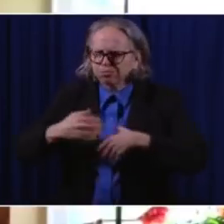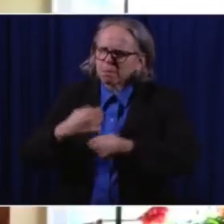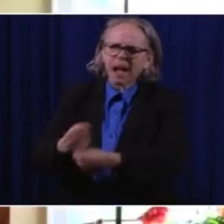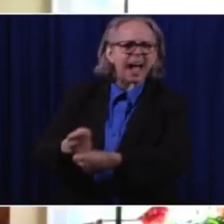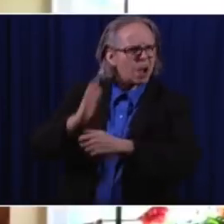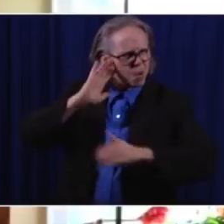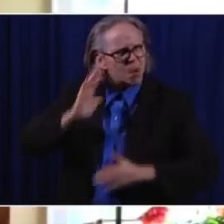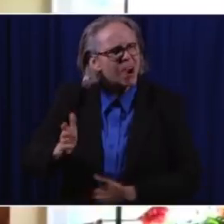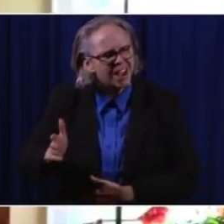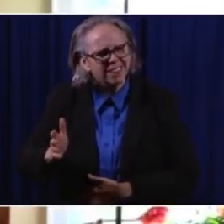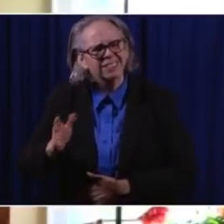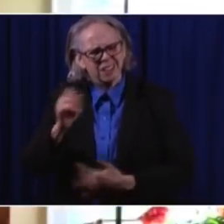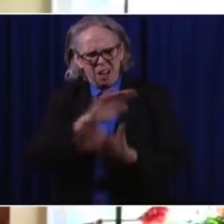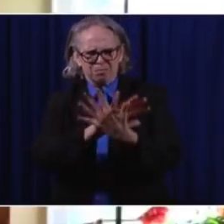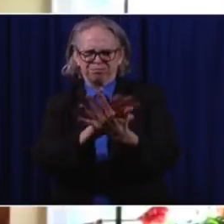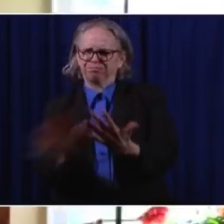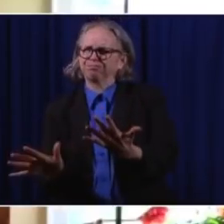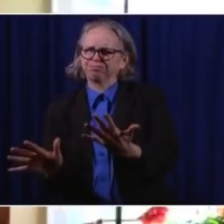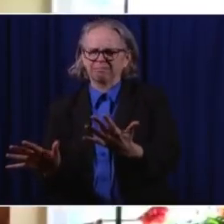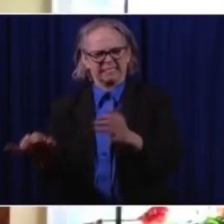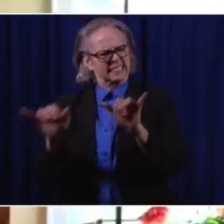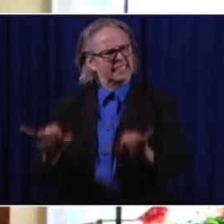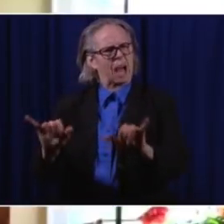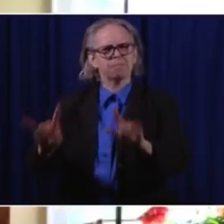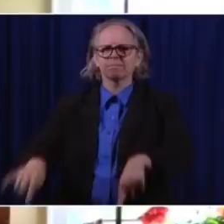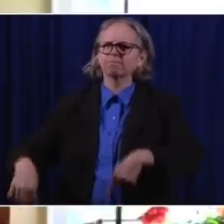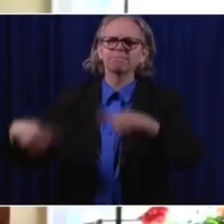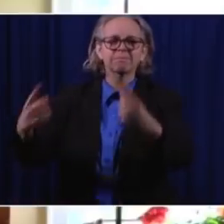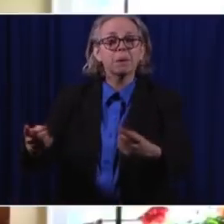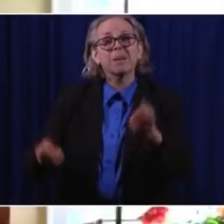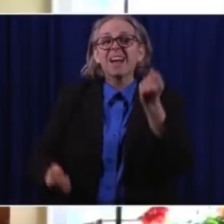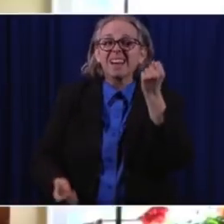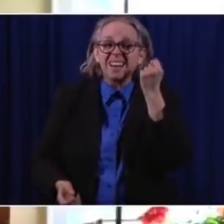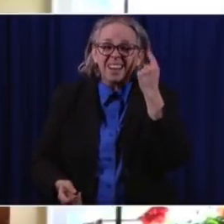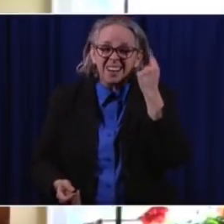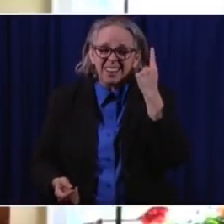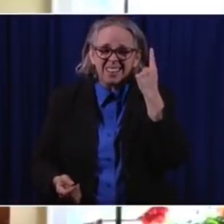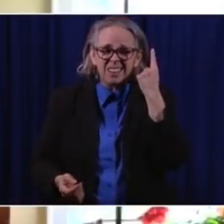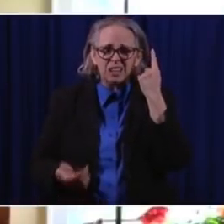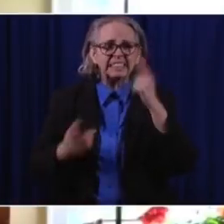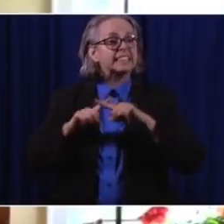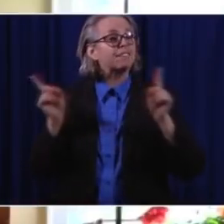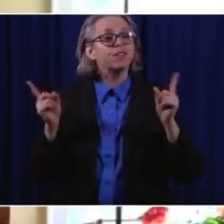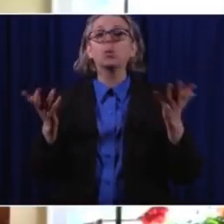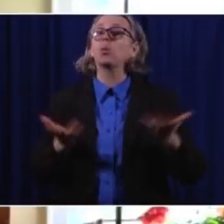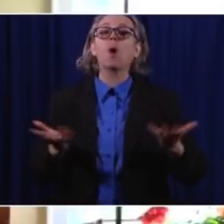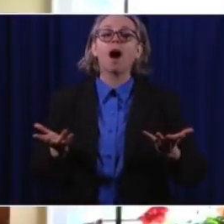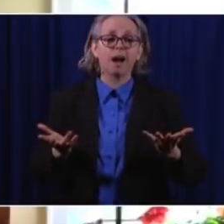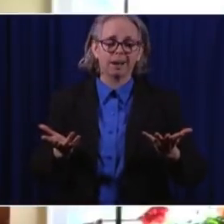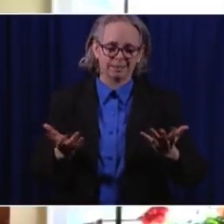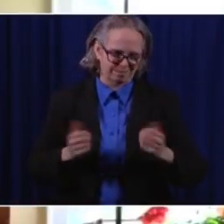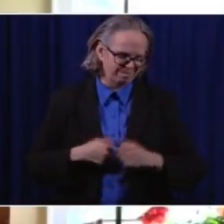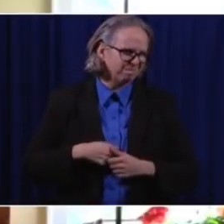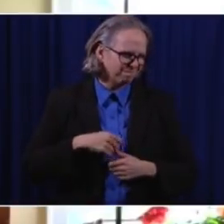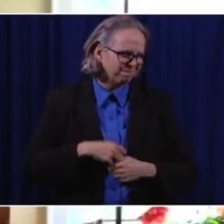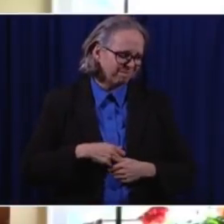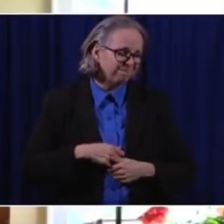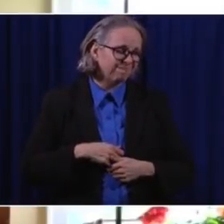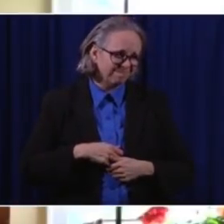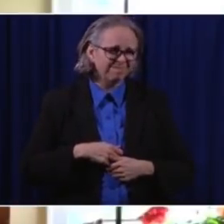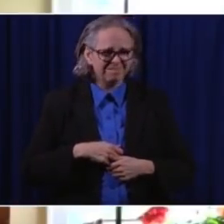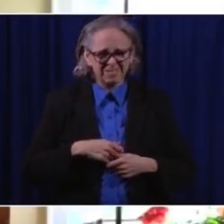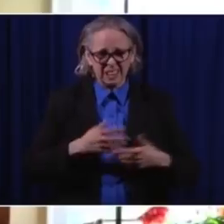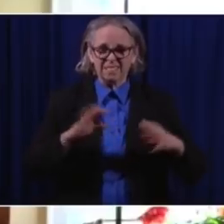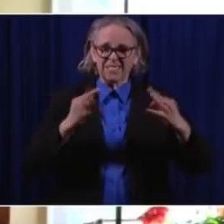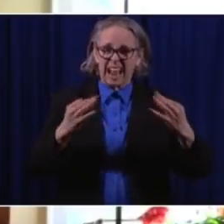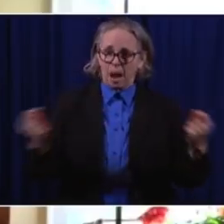good things. But it's going to be different because instead of everyone coming here, Mike and I are